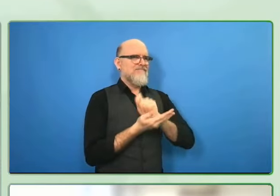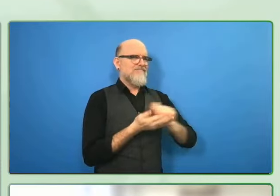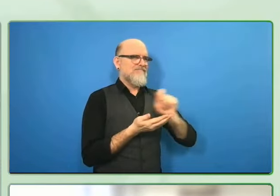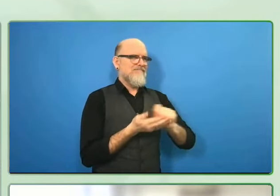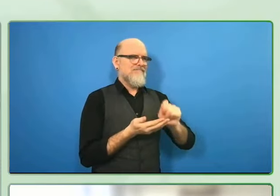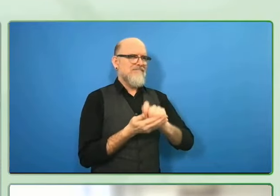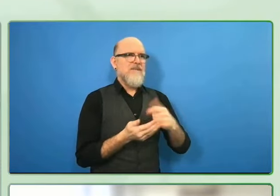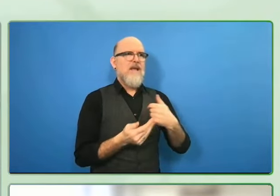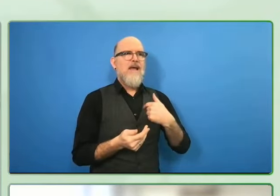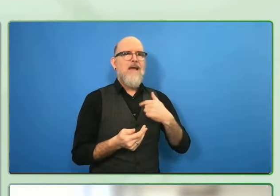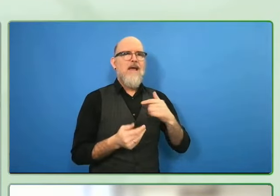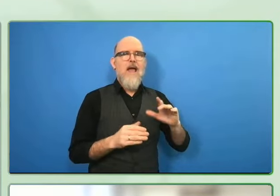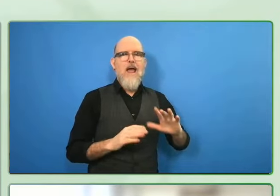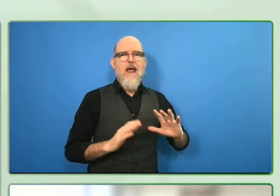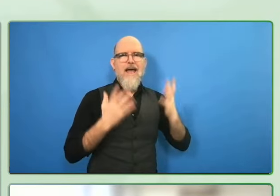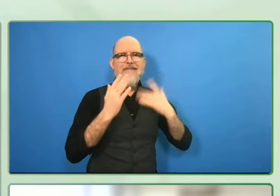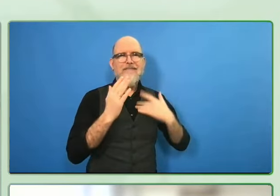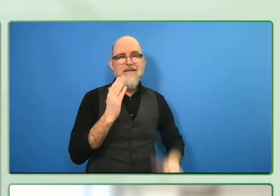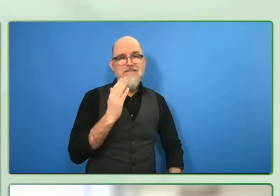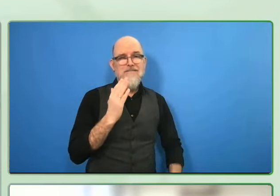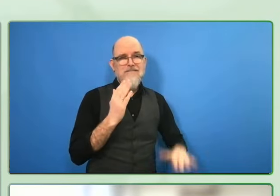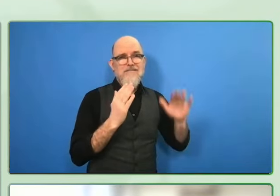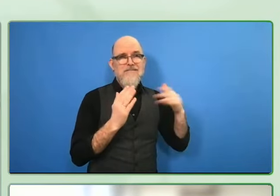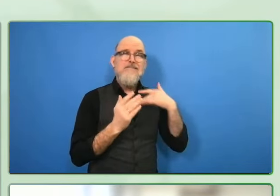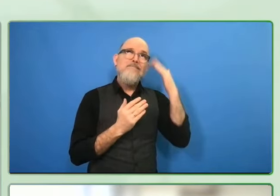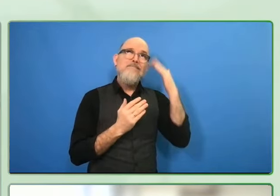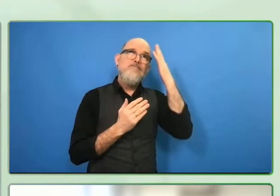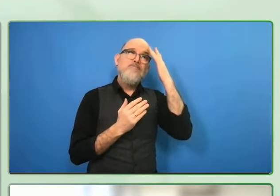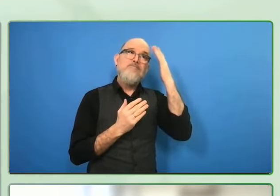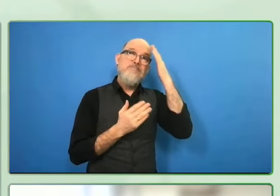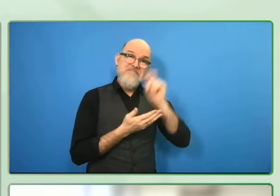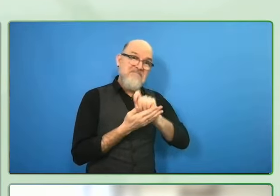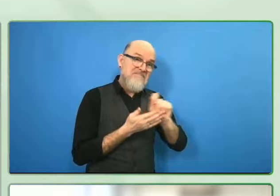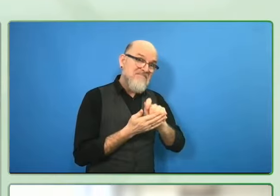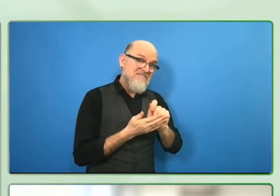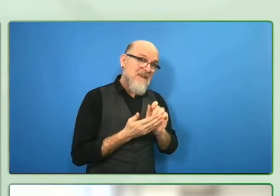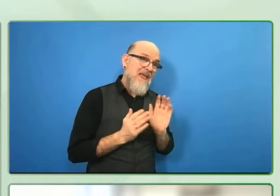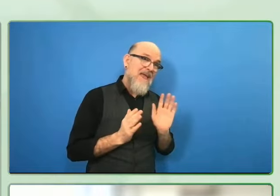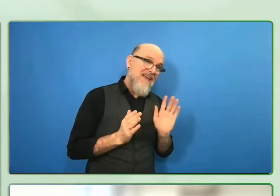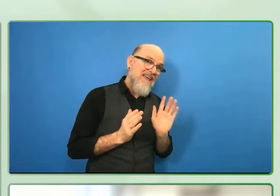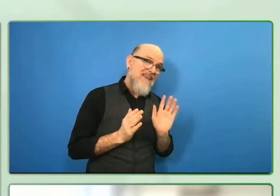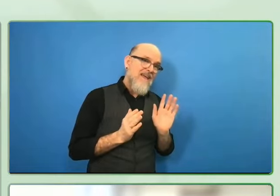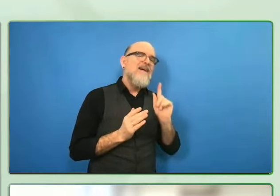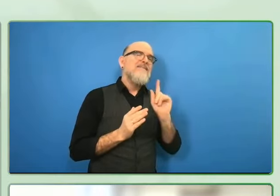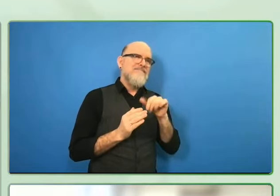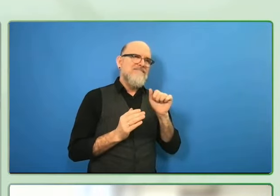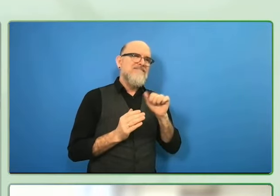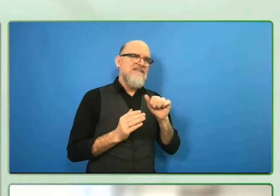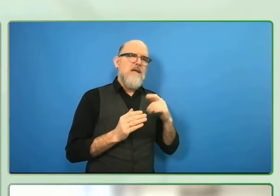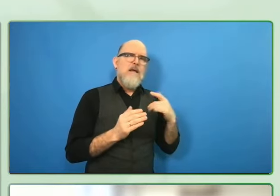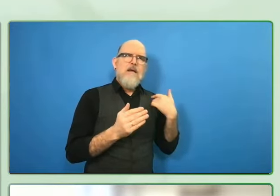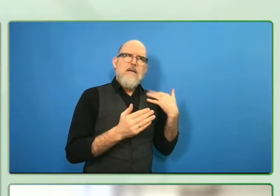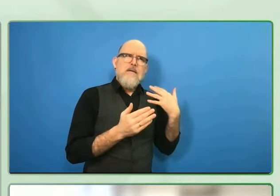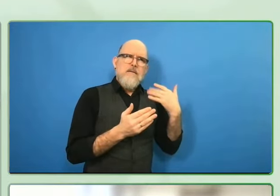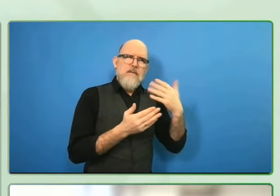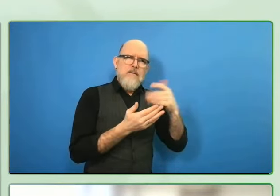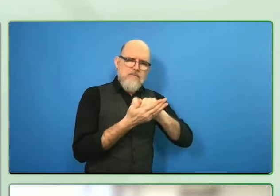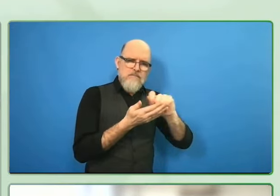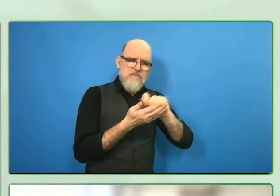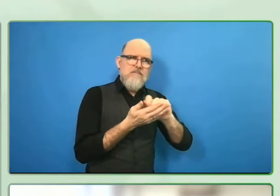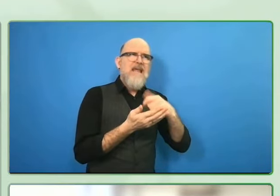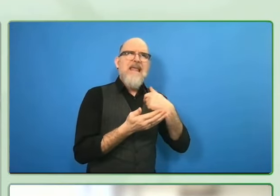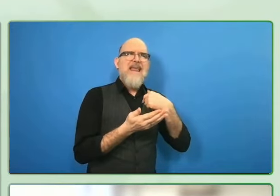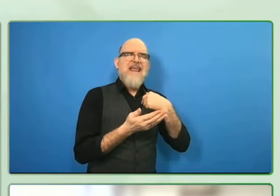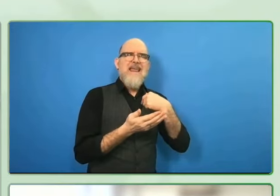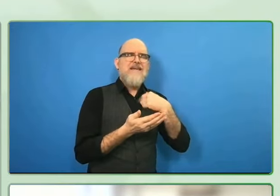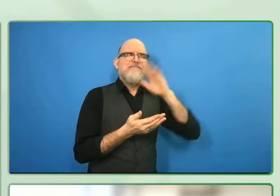where I'm not allowed to change anything ever again. So I'm Susan Scott Parker from Scott Parker International, and